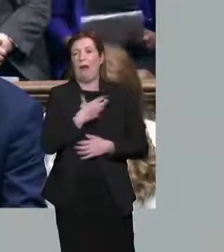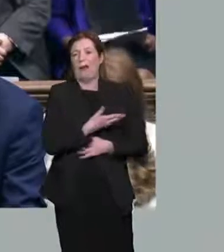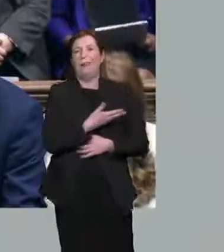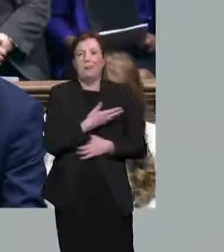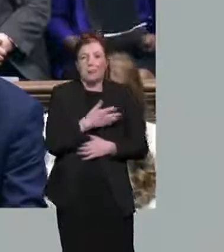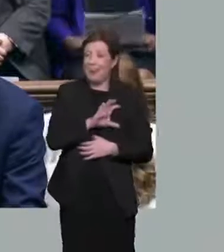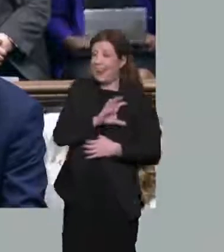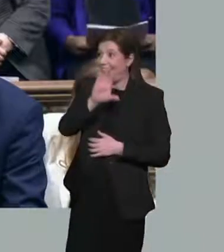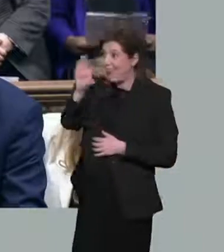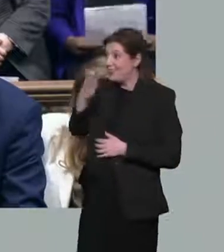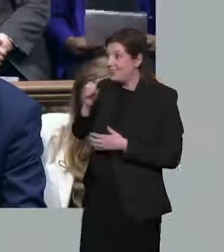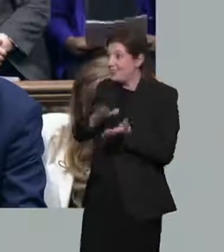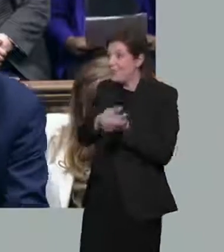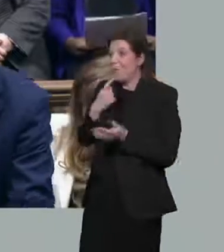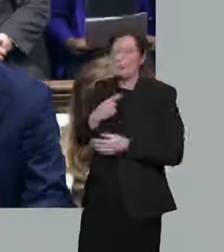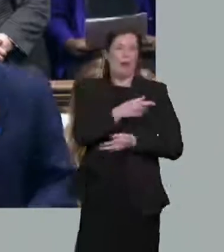handing them £50 million. Prime